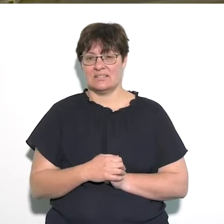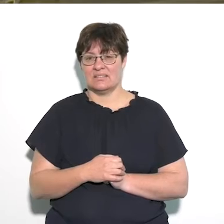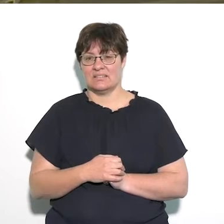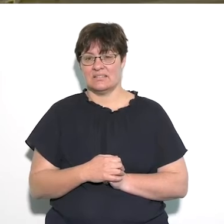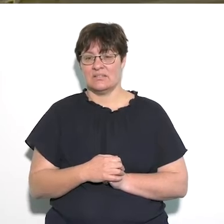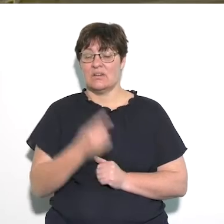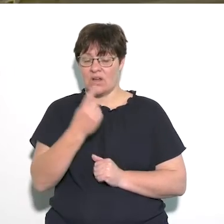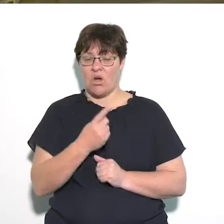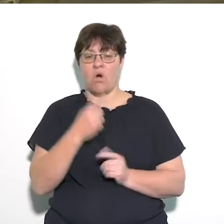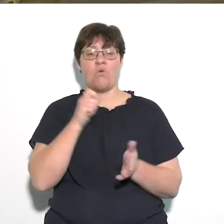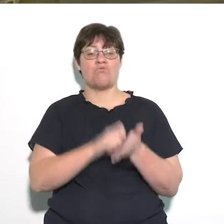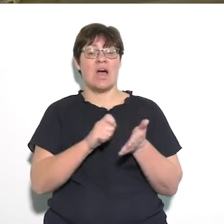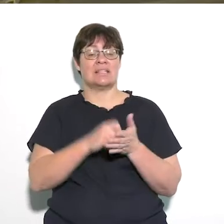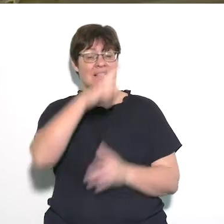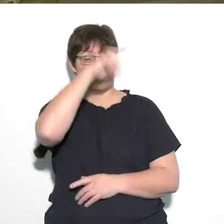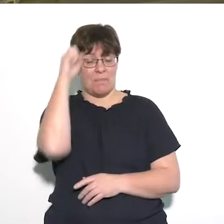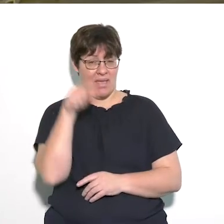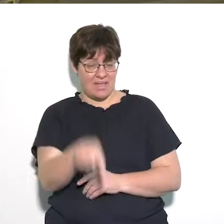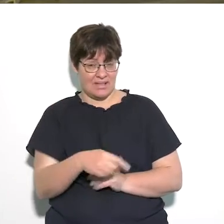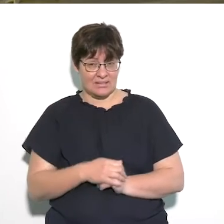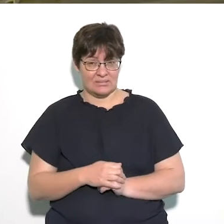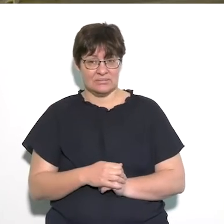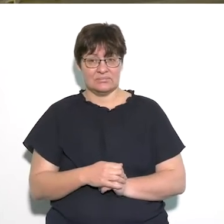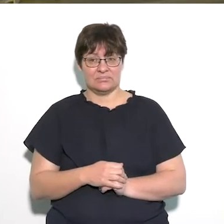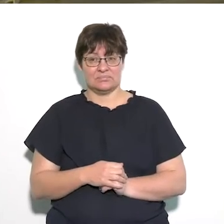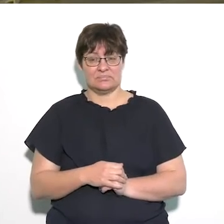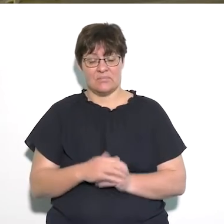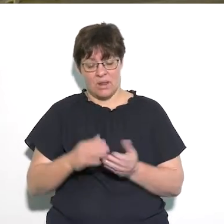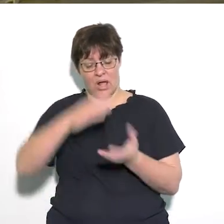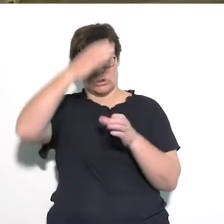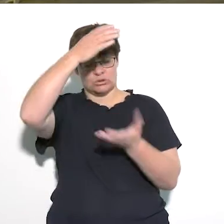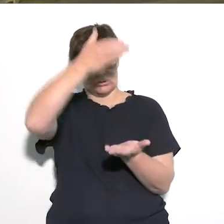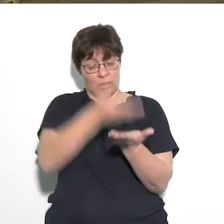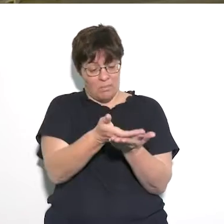quarter, I write the word summer underneath the top plate.